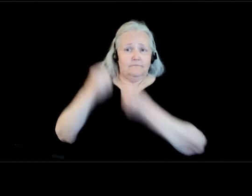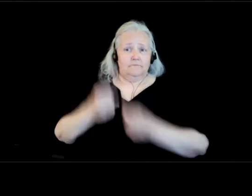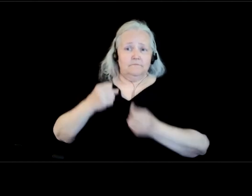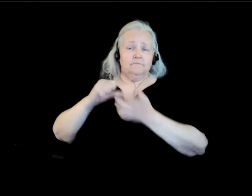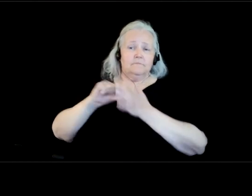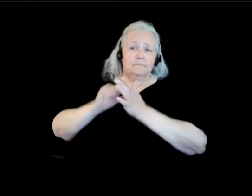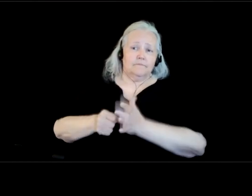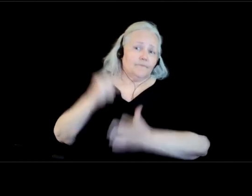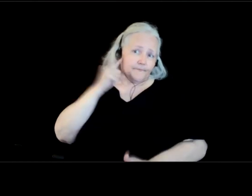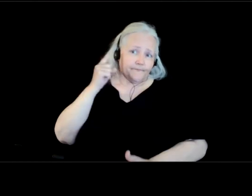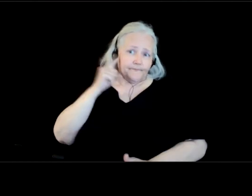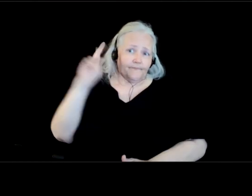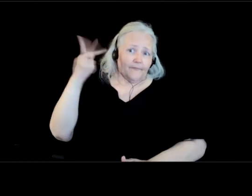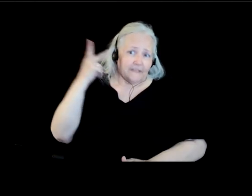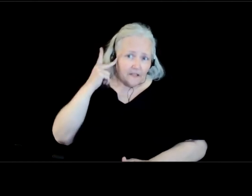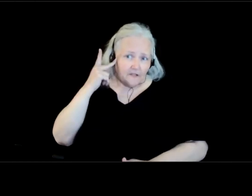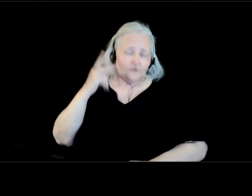have,